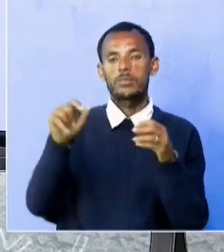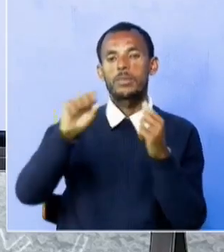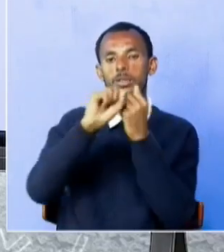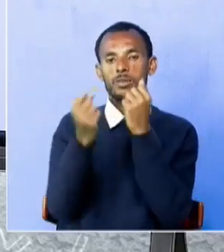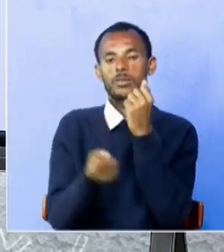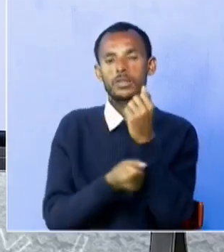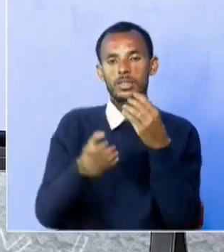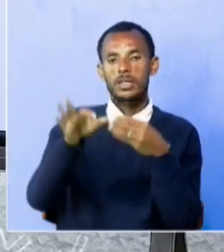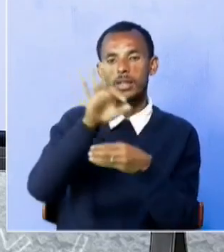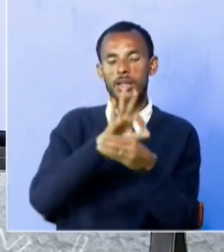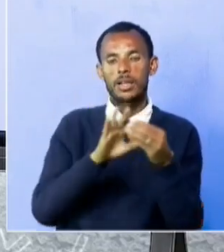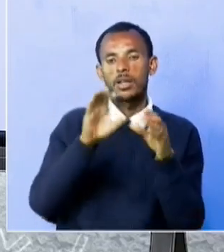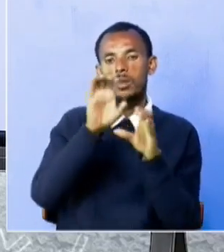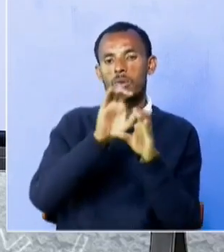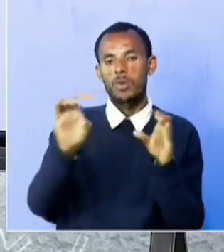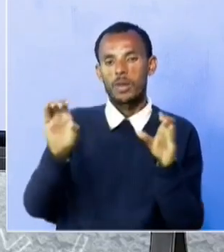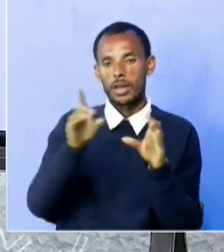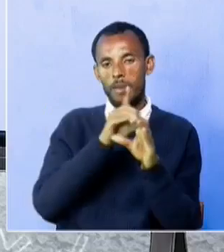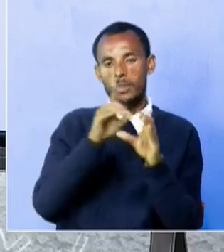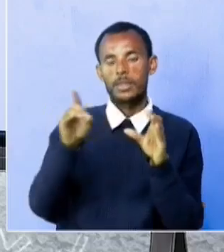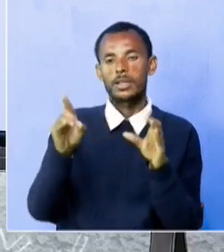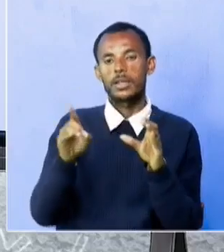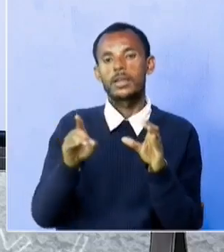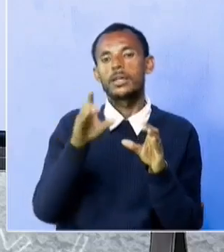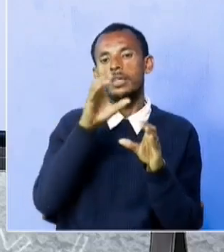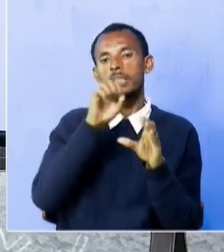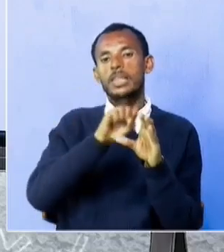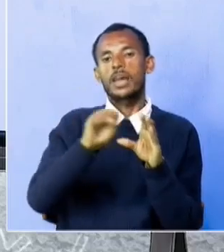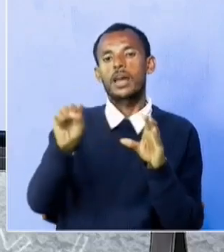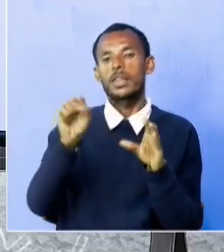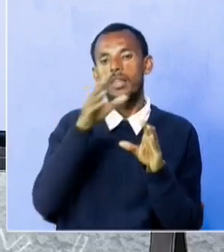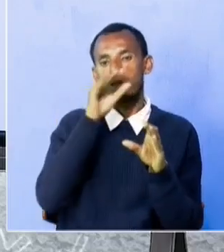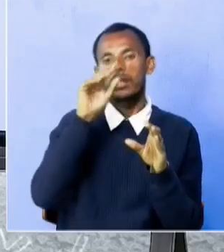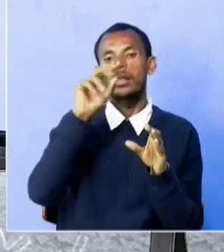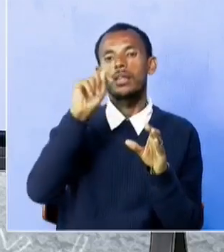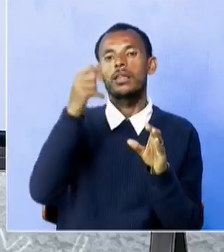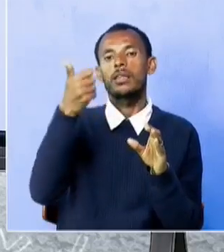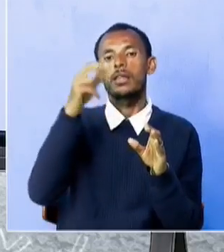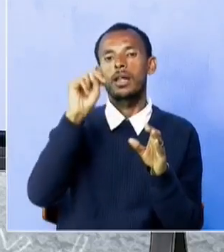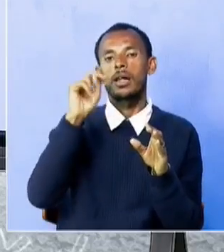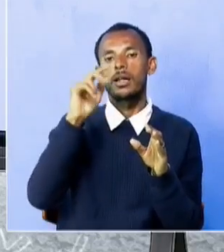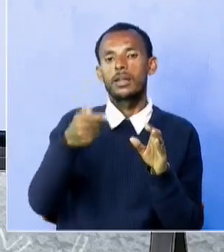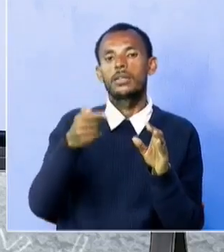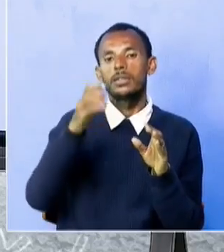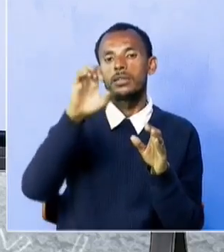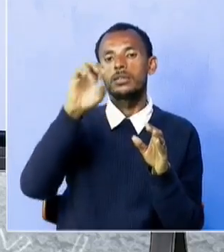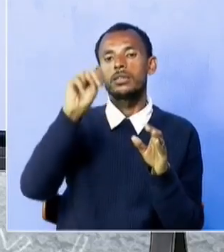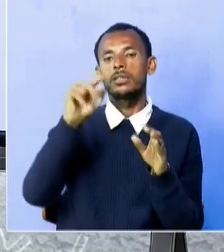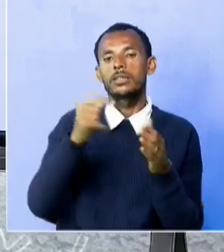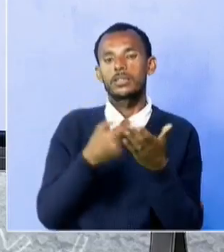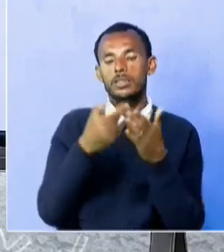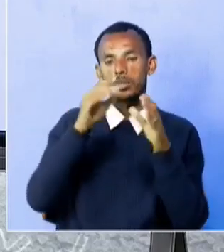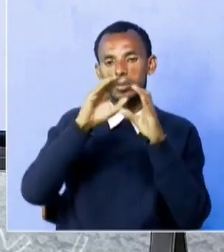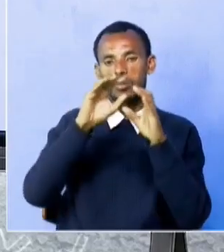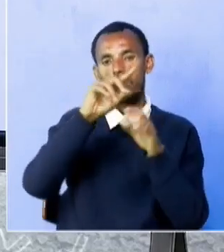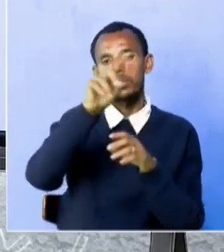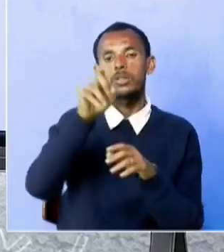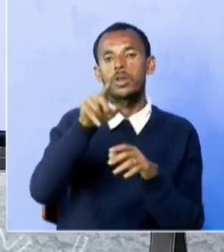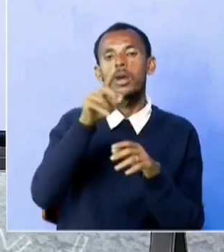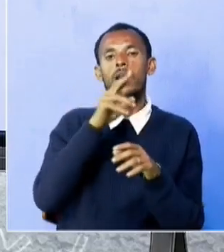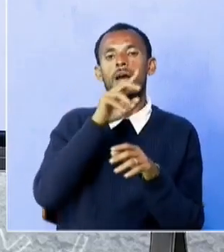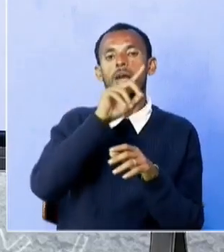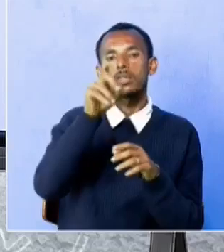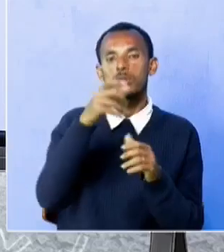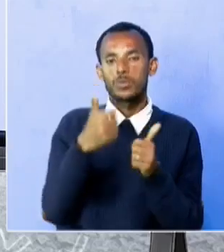like chord, diameter, secant, and tangent. So, in this question, you are asked which one